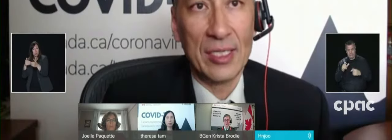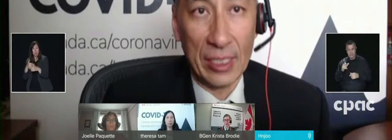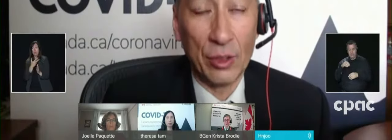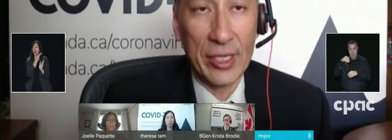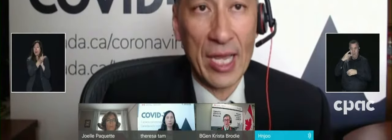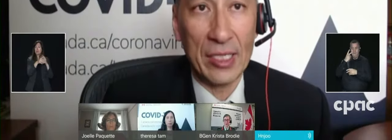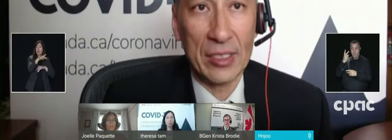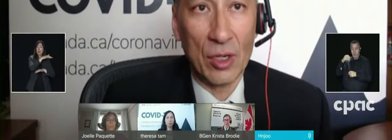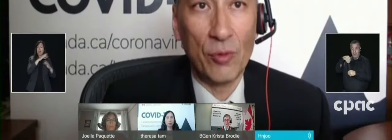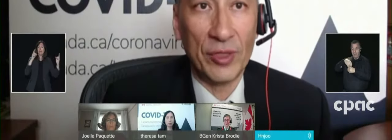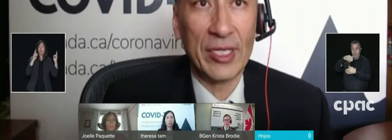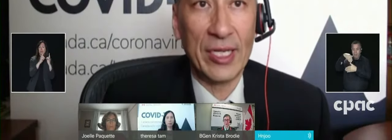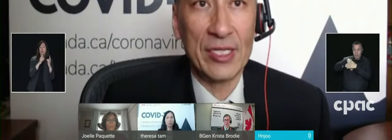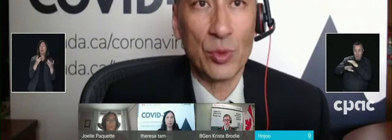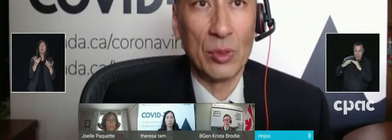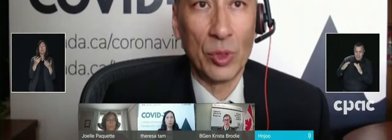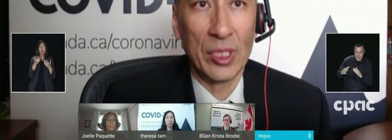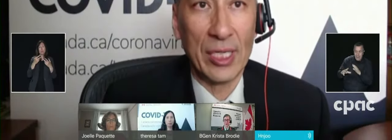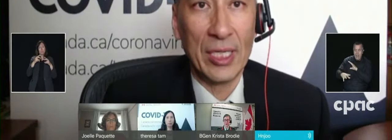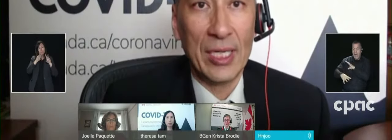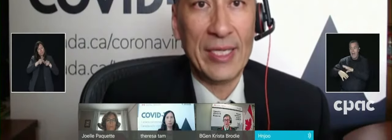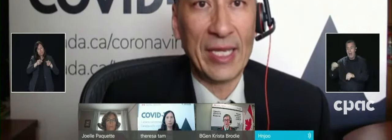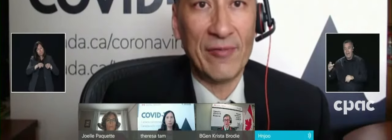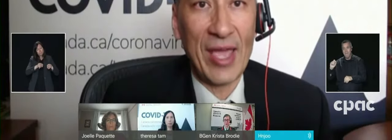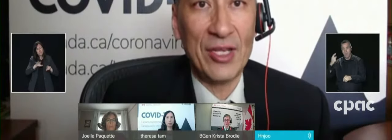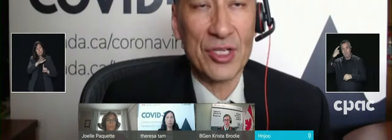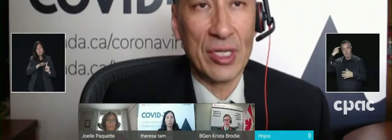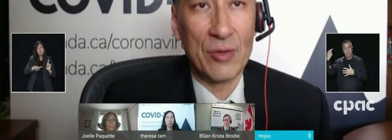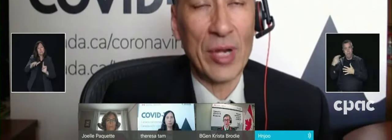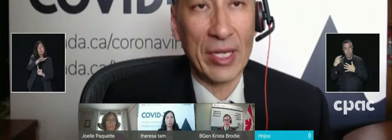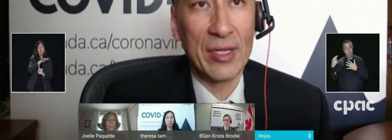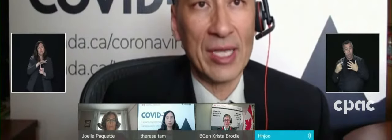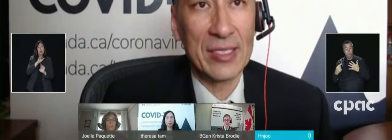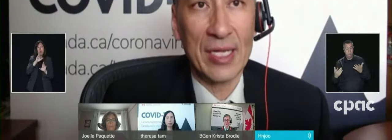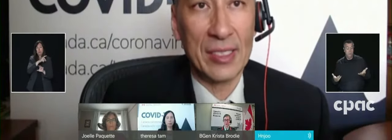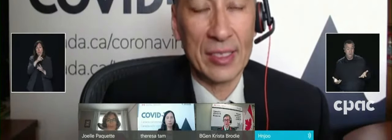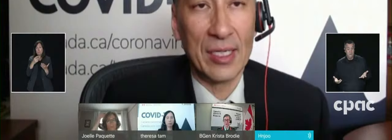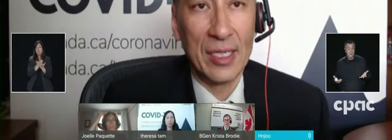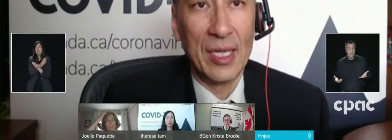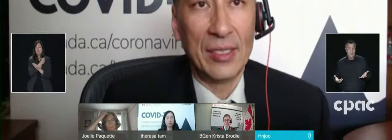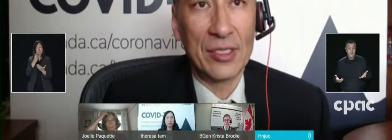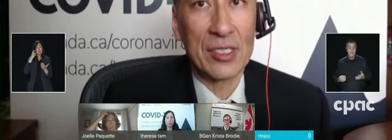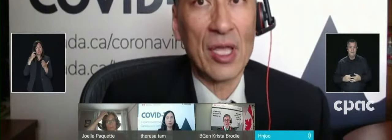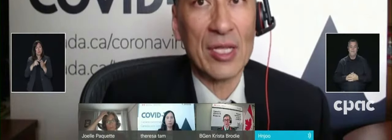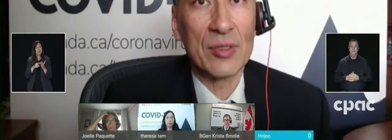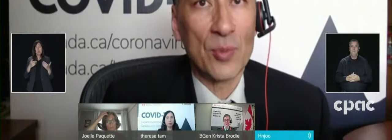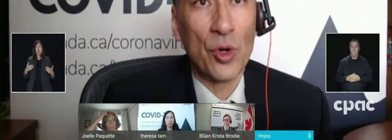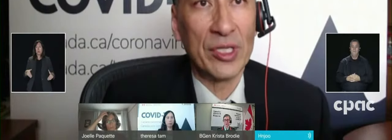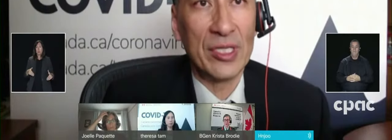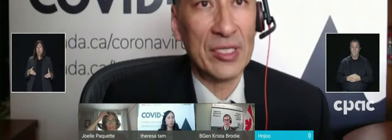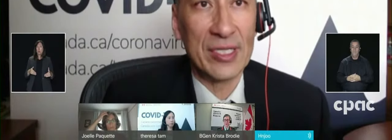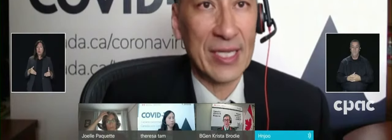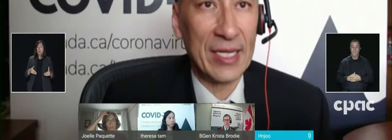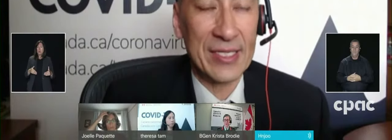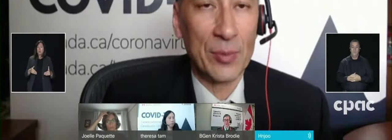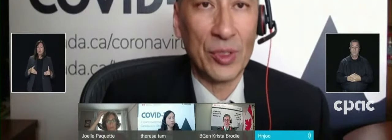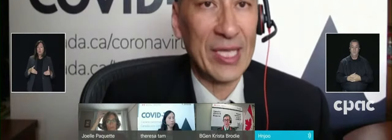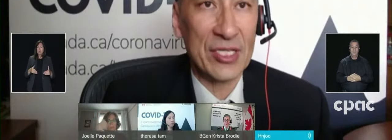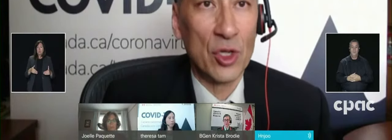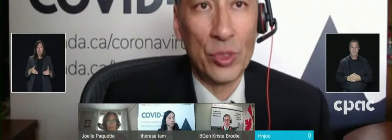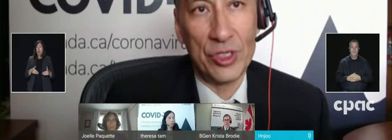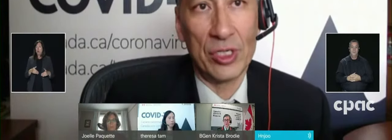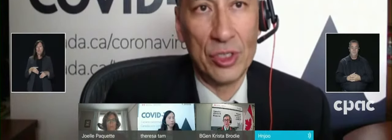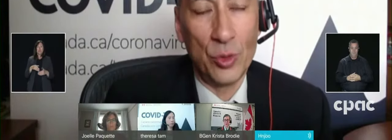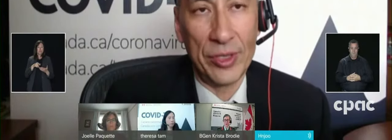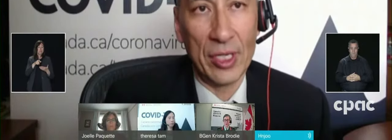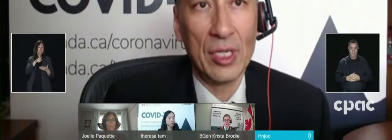that take a look at it. Hopefully Canadians will take advantage and recognize that that there's lots more than just saying a simple